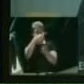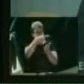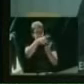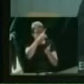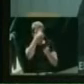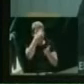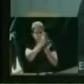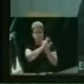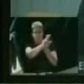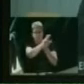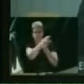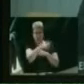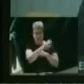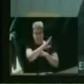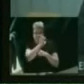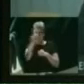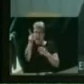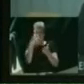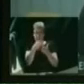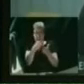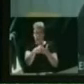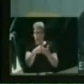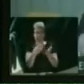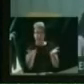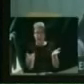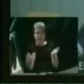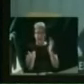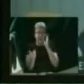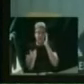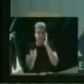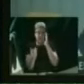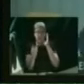to refund the money?